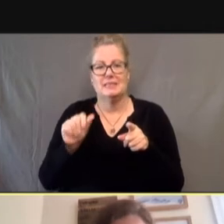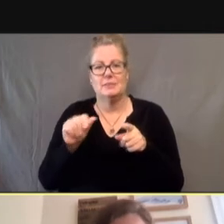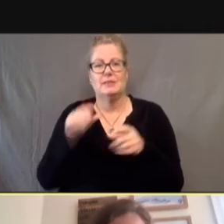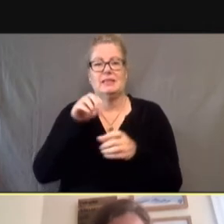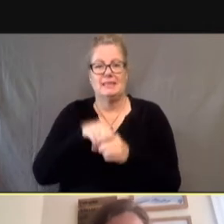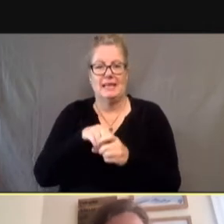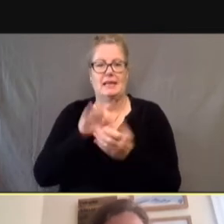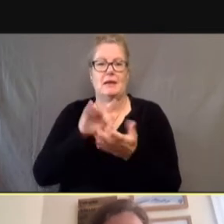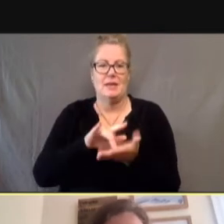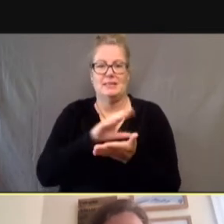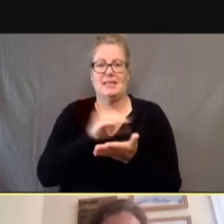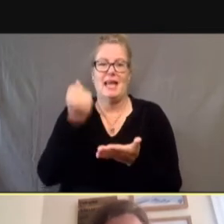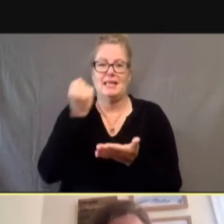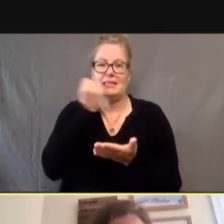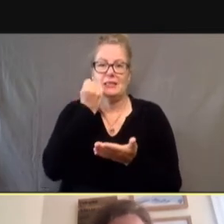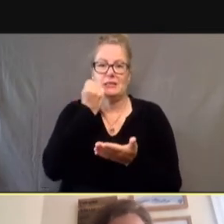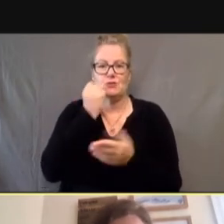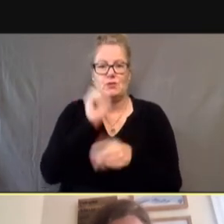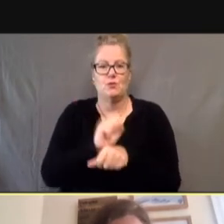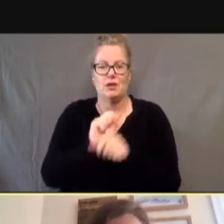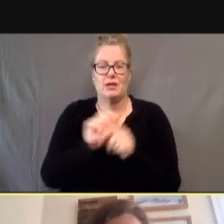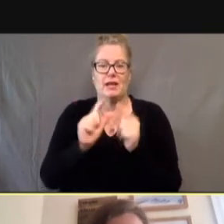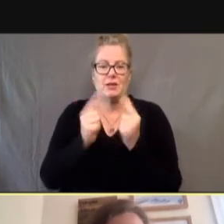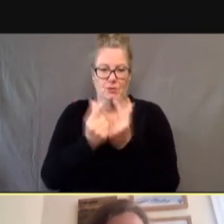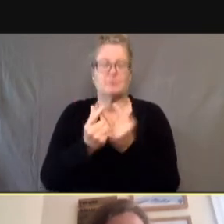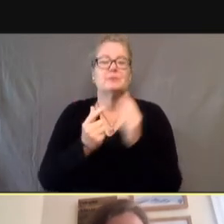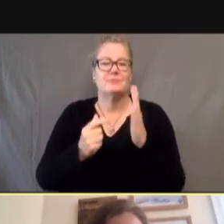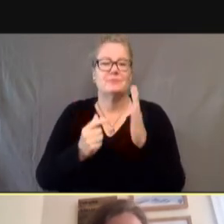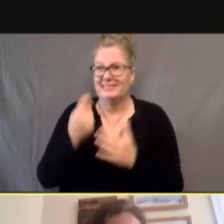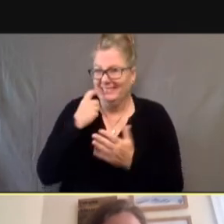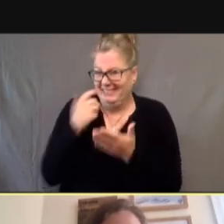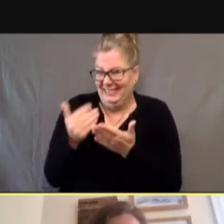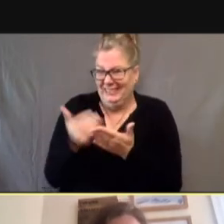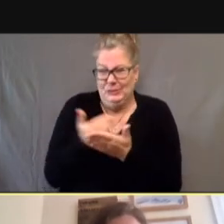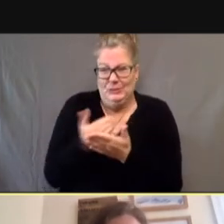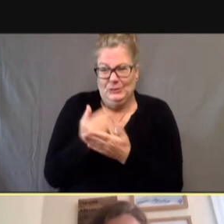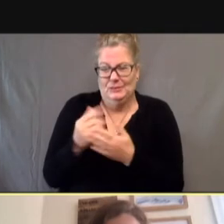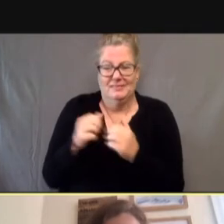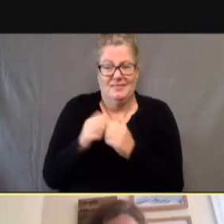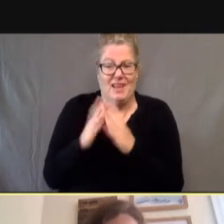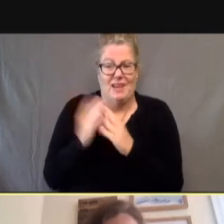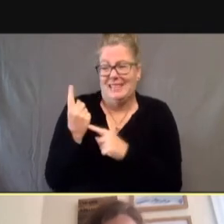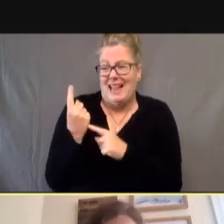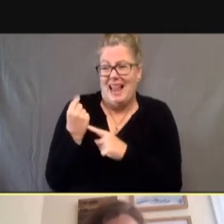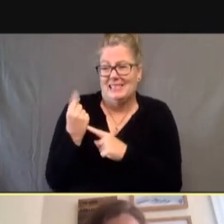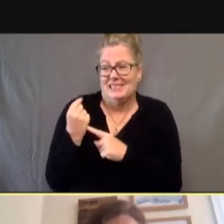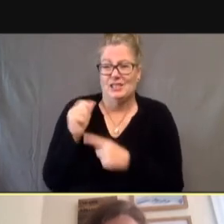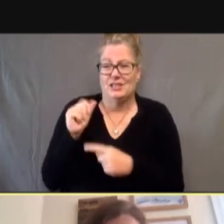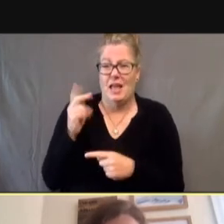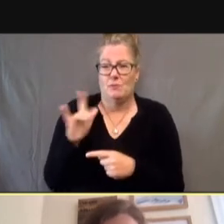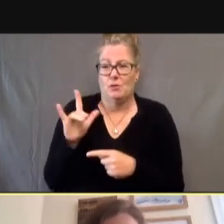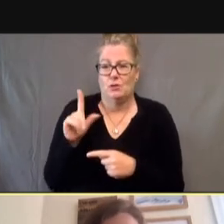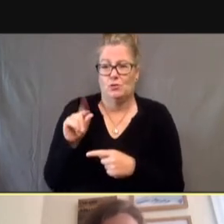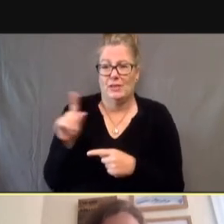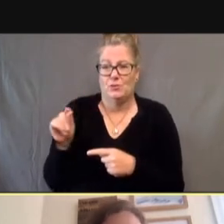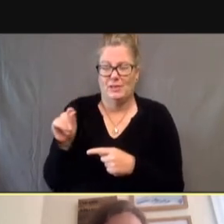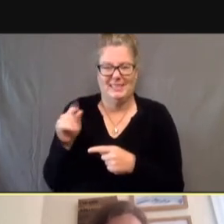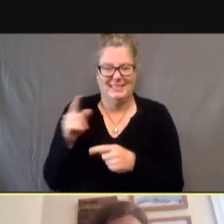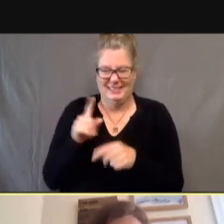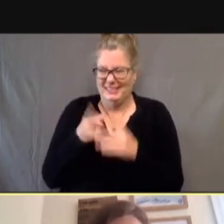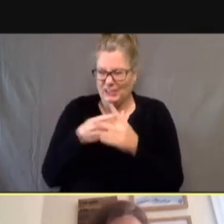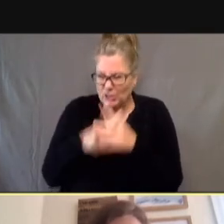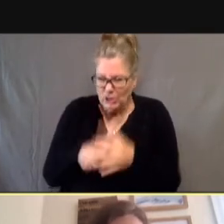it. And we are very new. We were founded just over a year ago in April 2020, in the early months of the